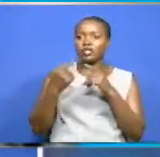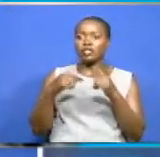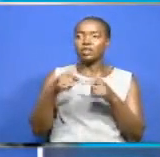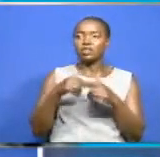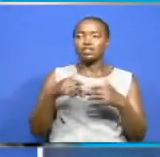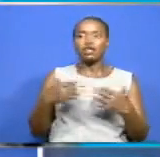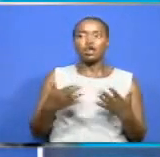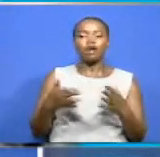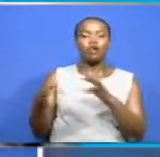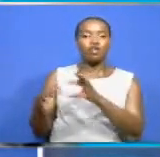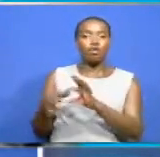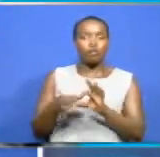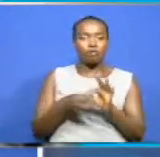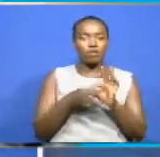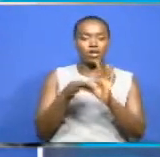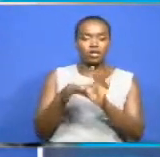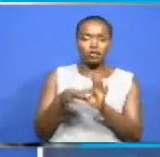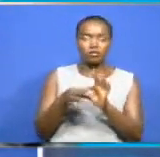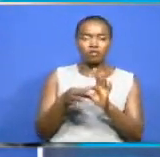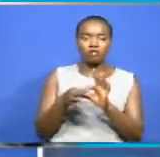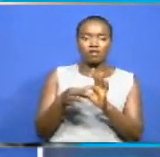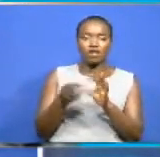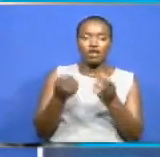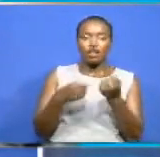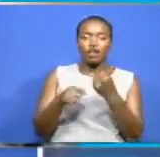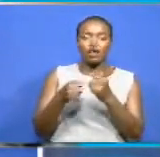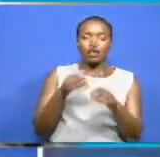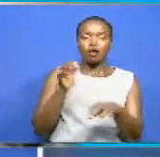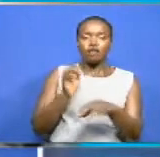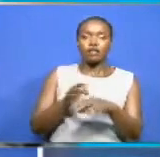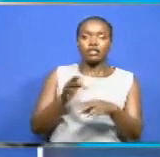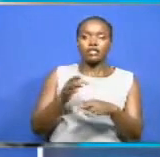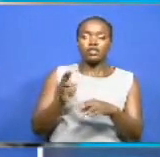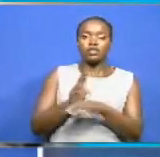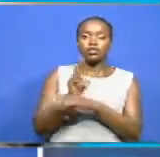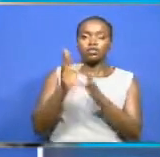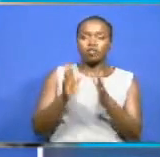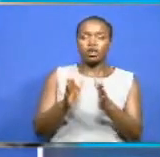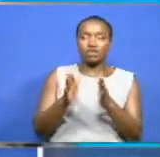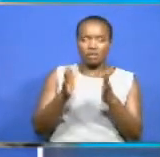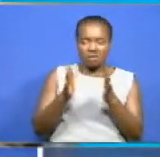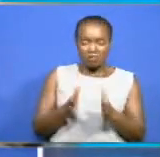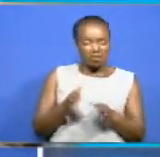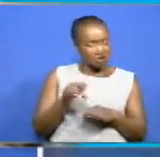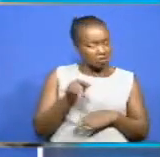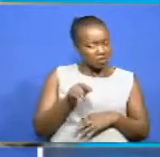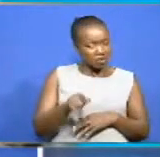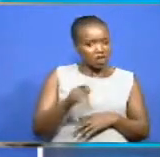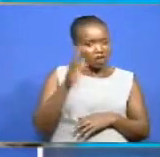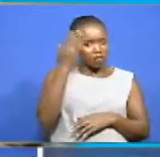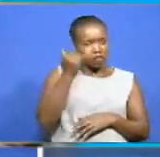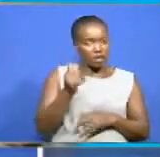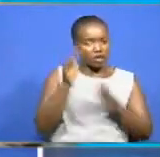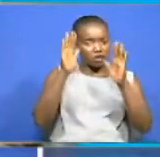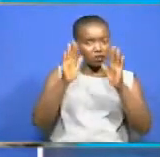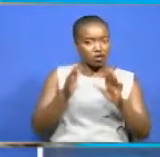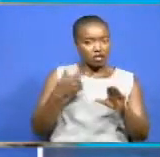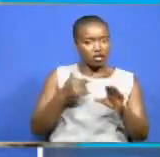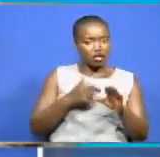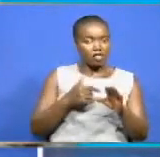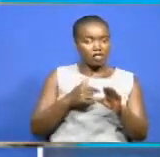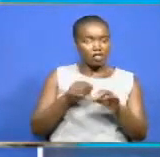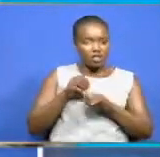how does the cooperative movement affect the end user, the person on the ground? Why is it important for us to have